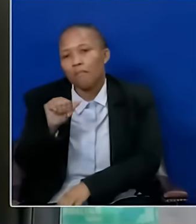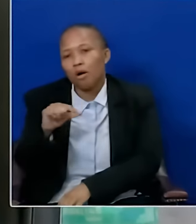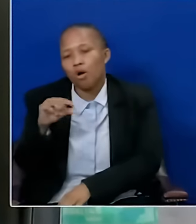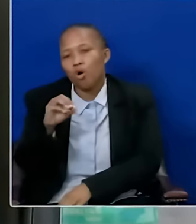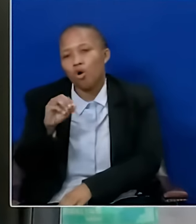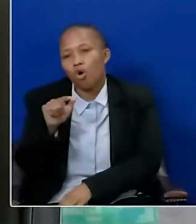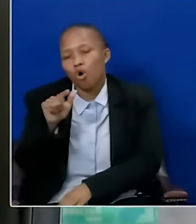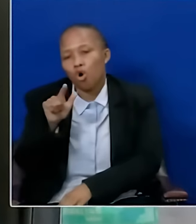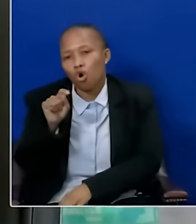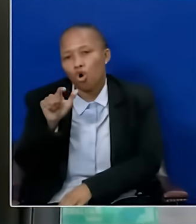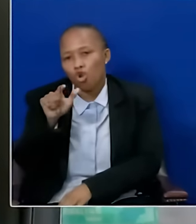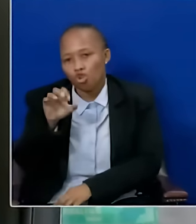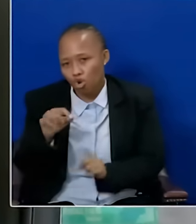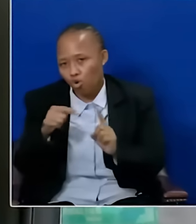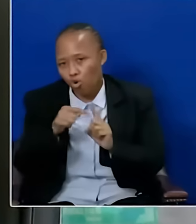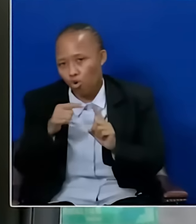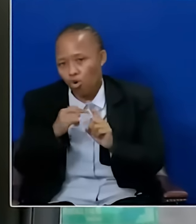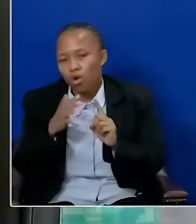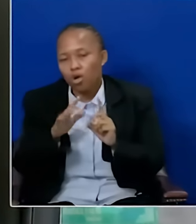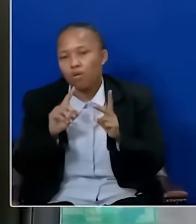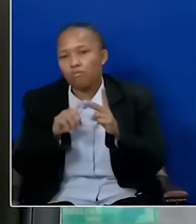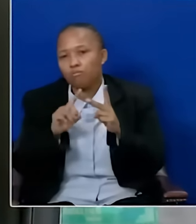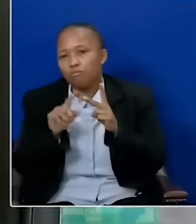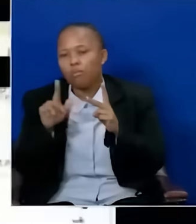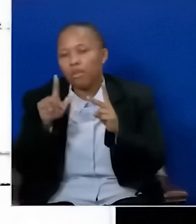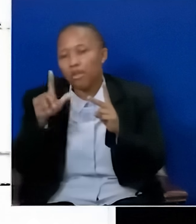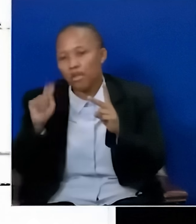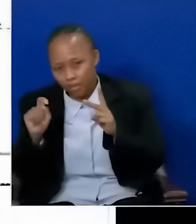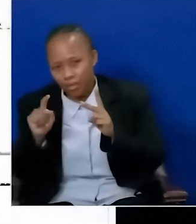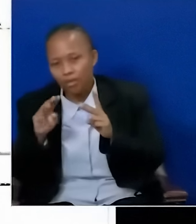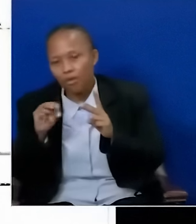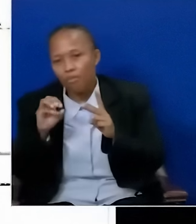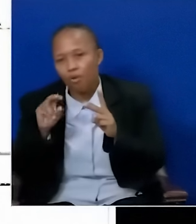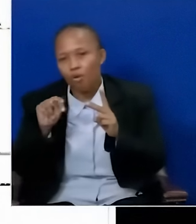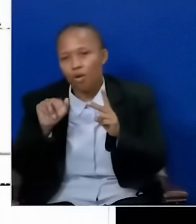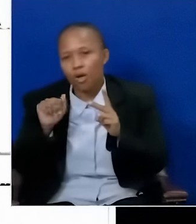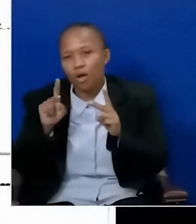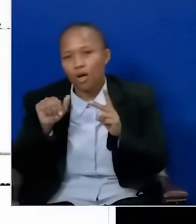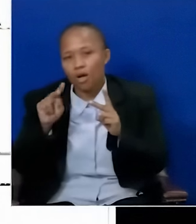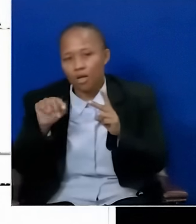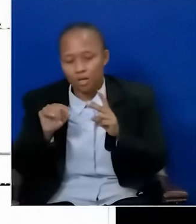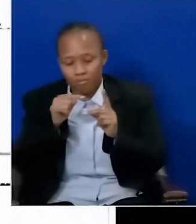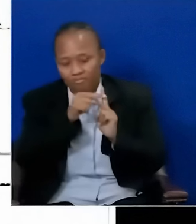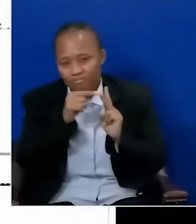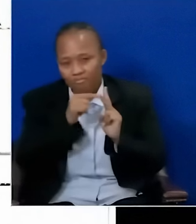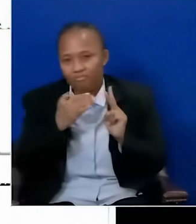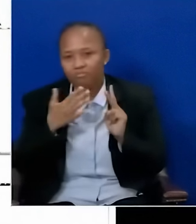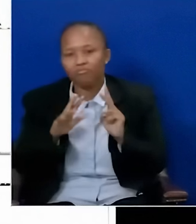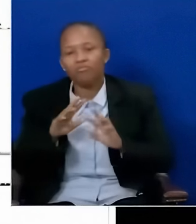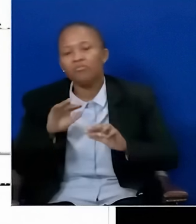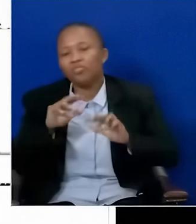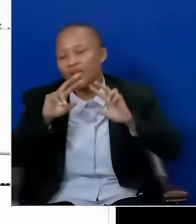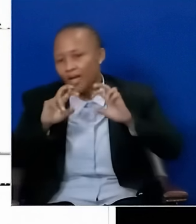completed Lieutenant Colonel Monakali affidavit. Captain Makhotle examined case file with lab